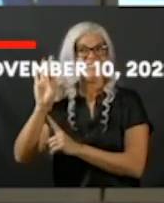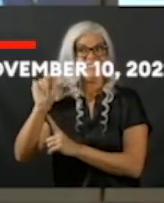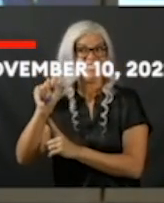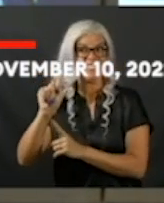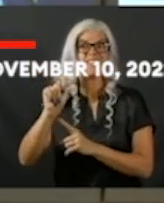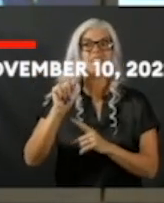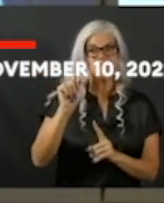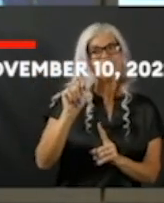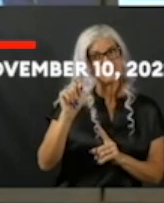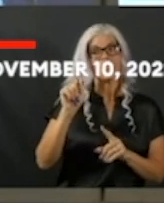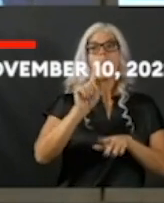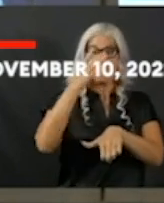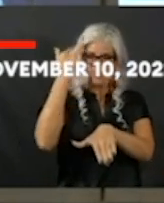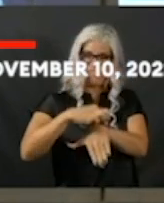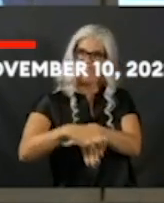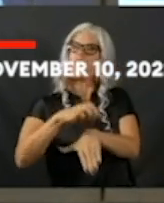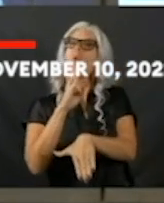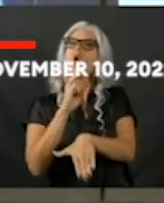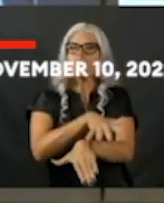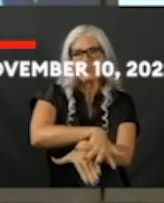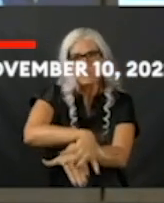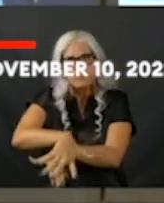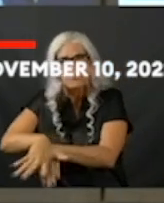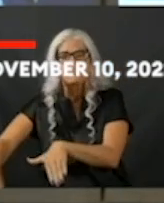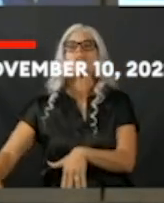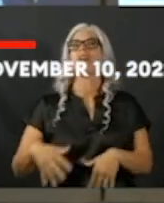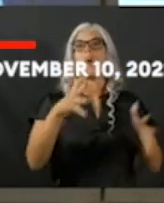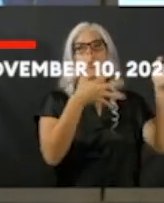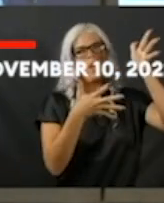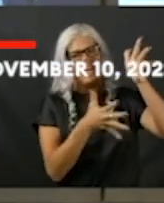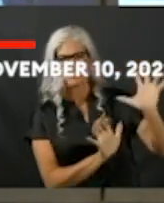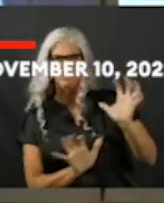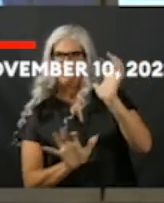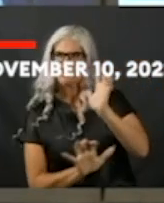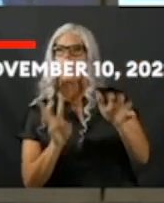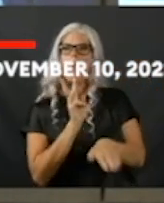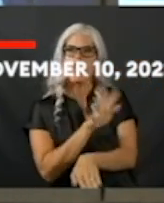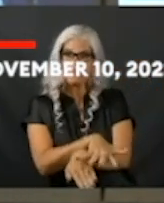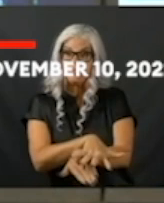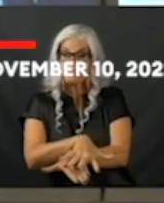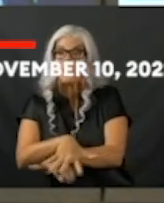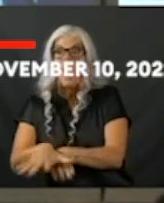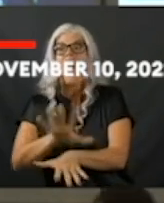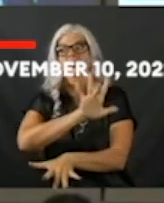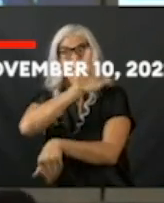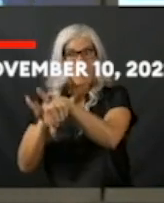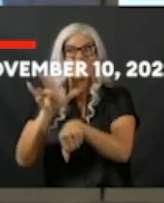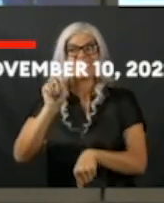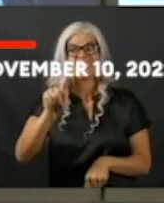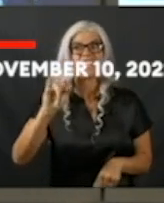ocean swells, and strong winds will push water into the St. Johns River, leading to flooding along the